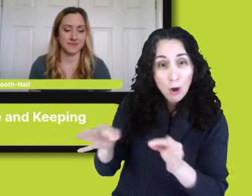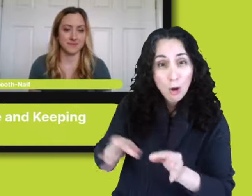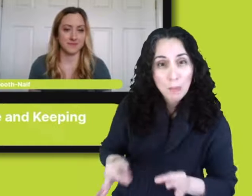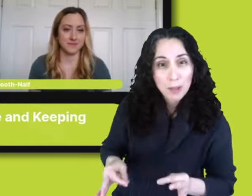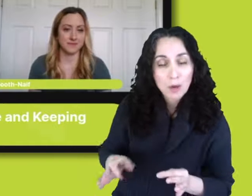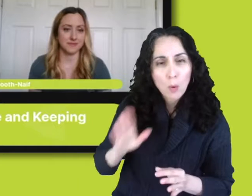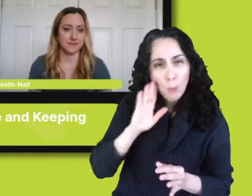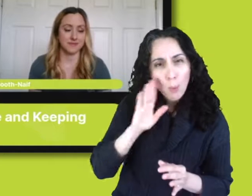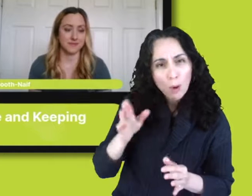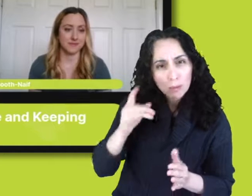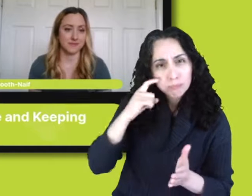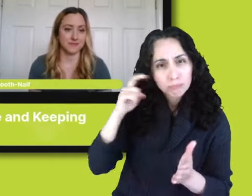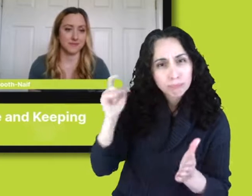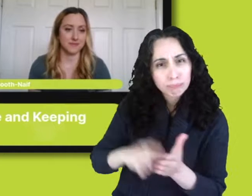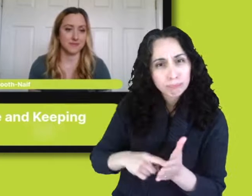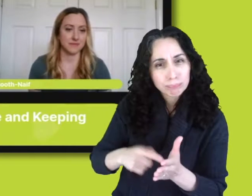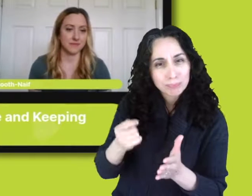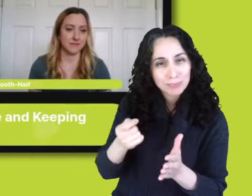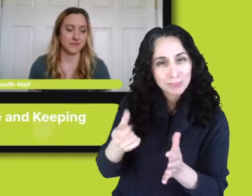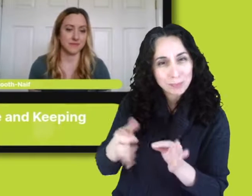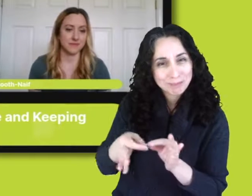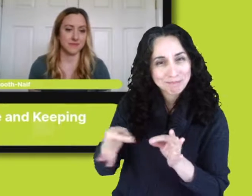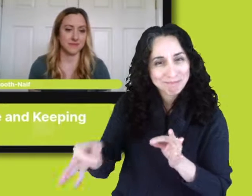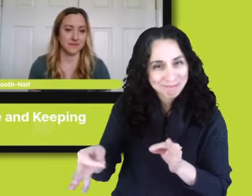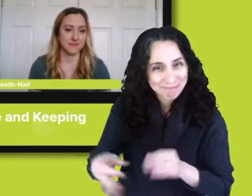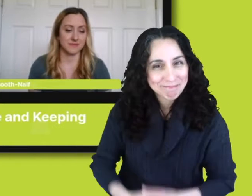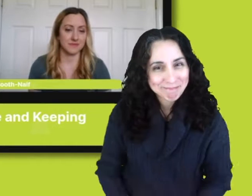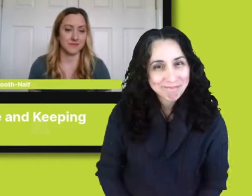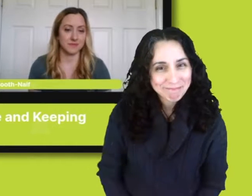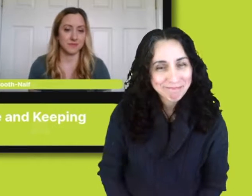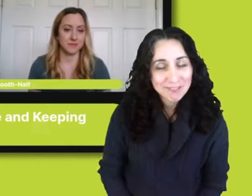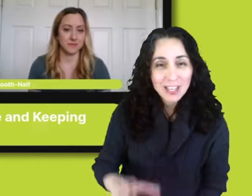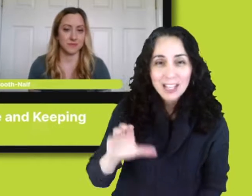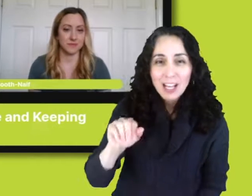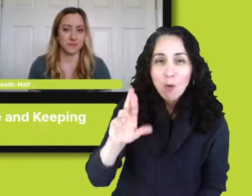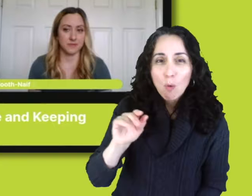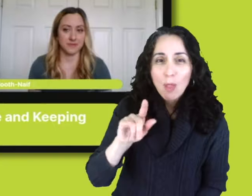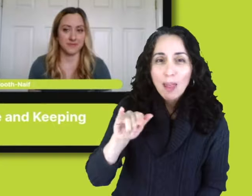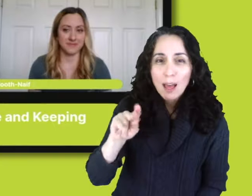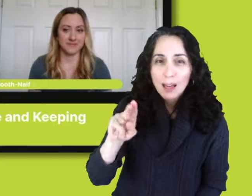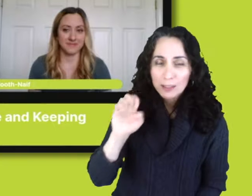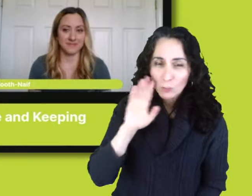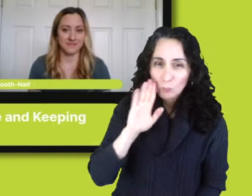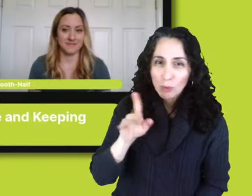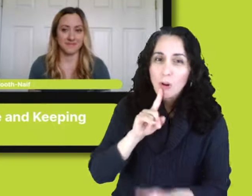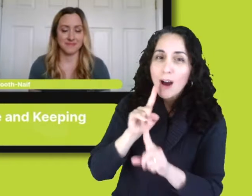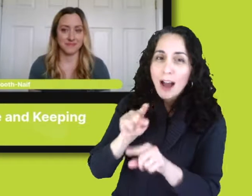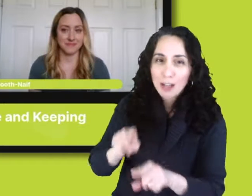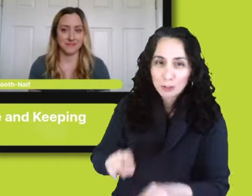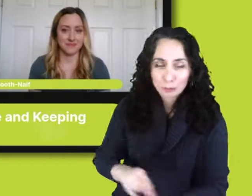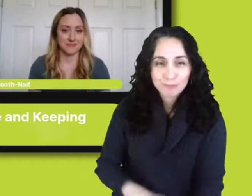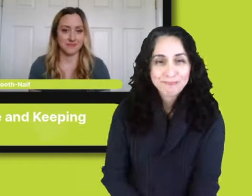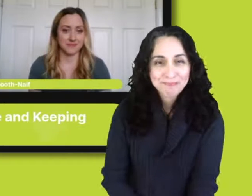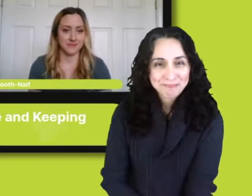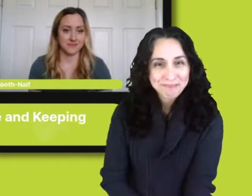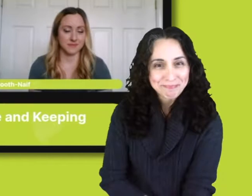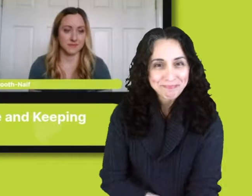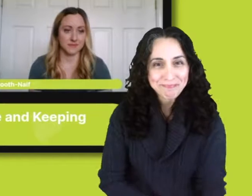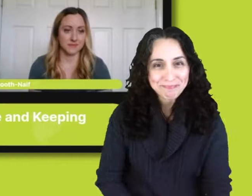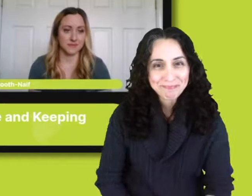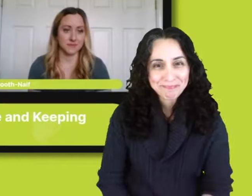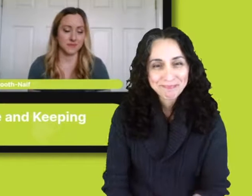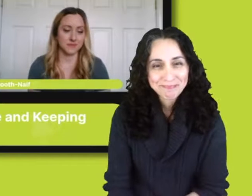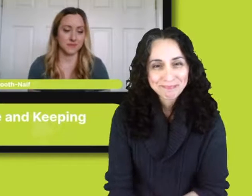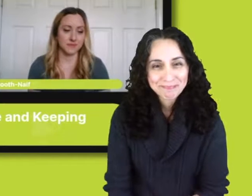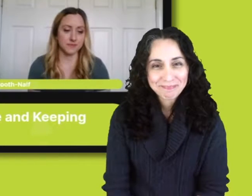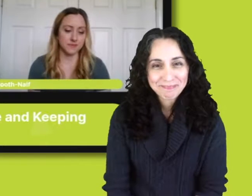you. We want to answer your questions. Caroline will be answering some questions throughout or towards the end,